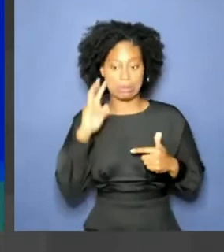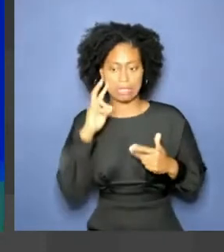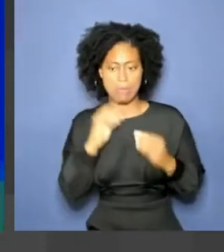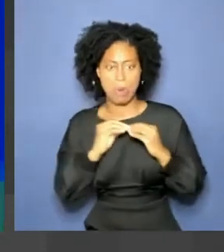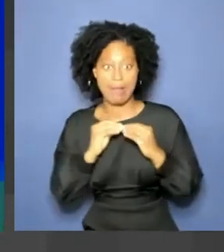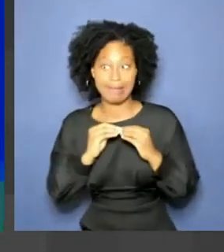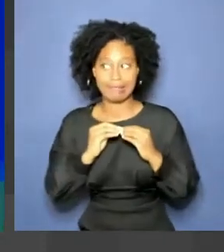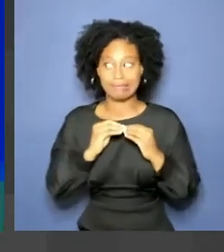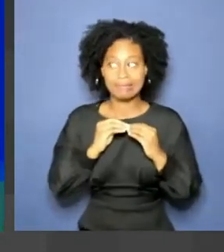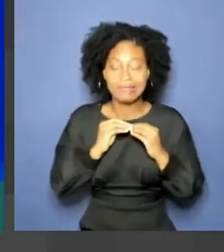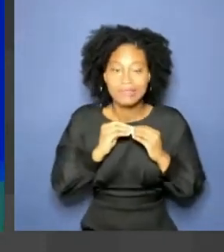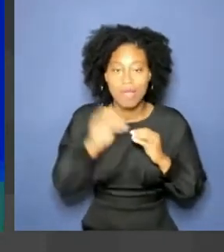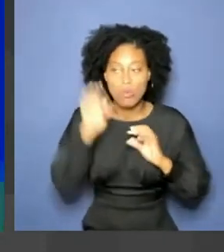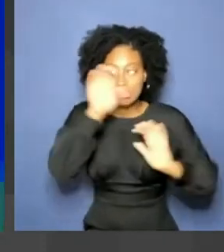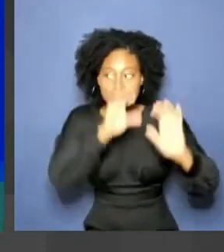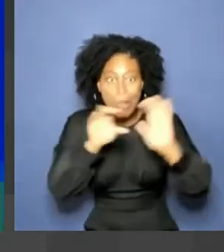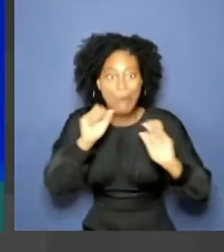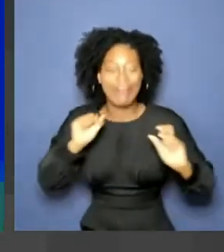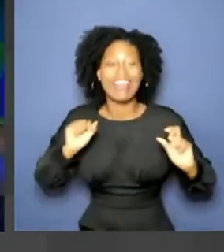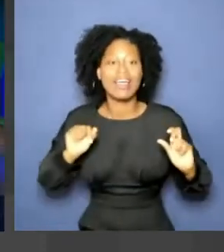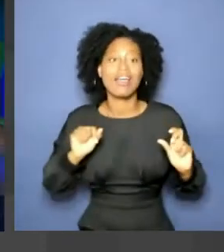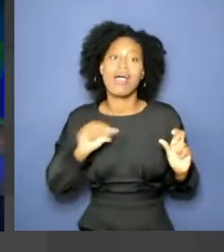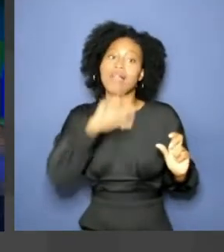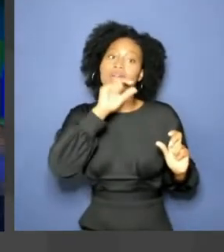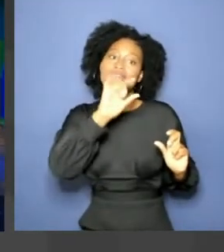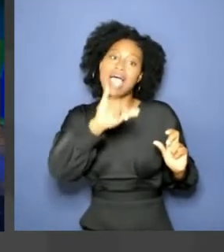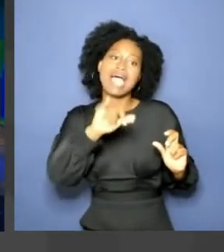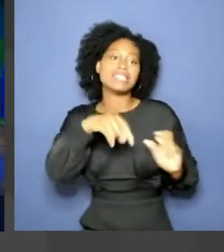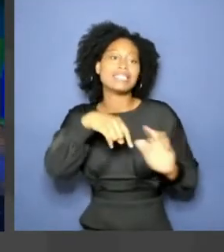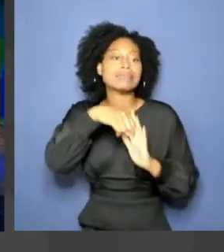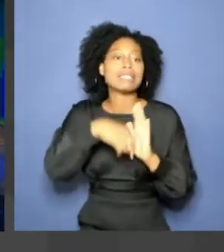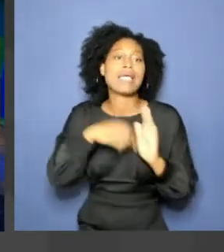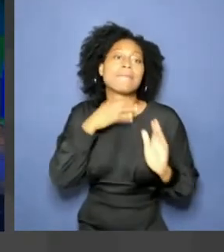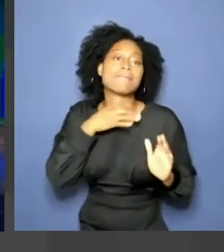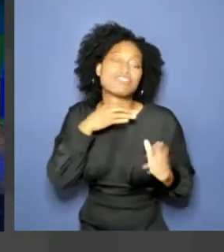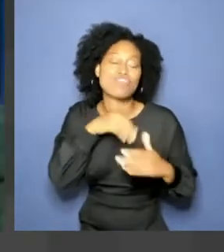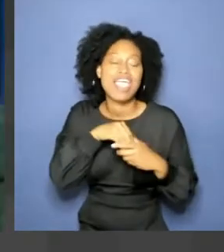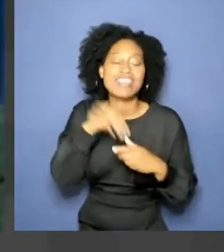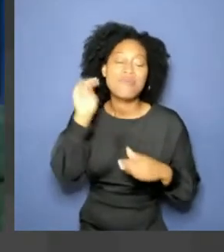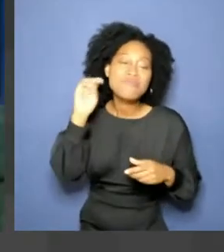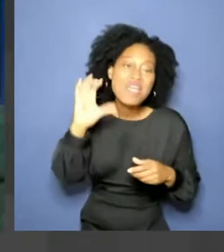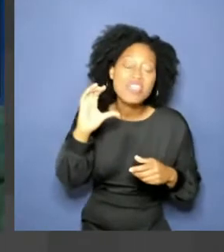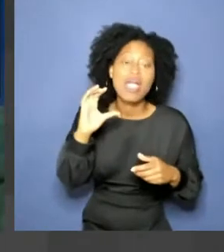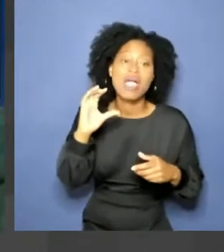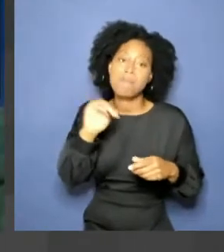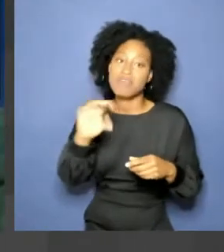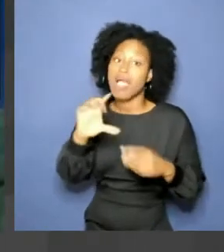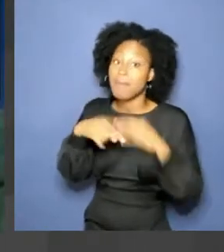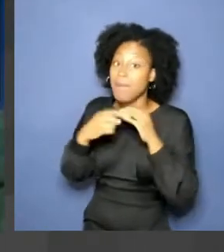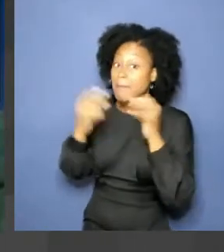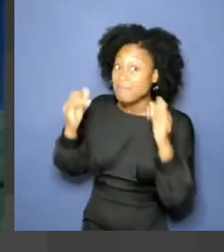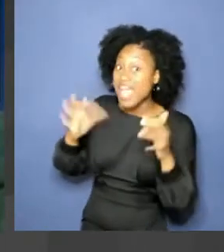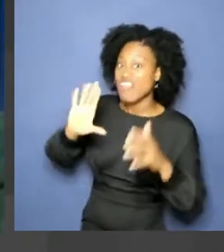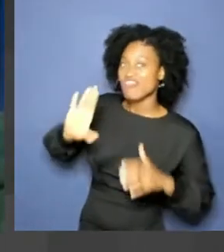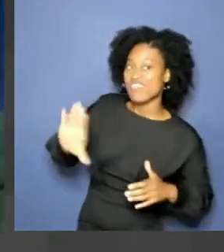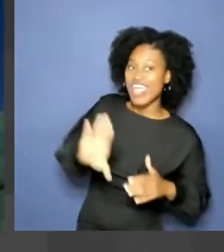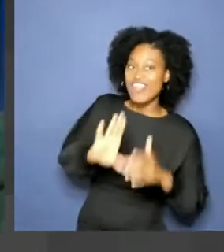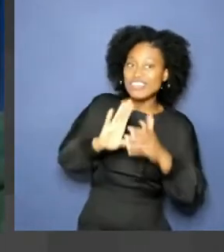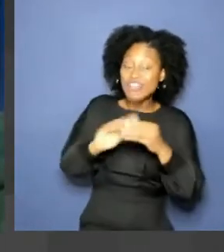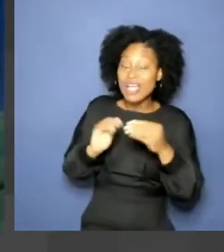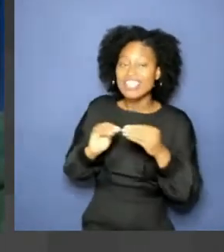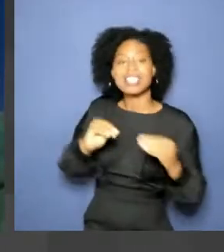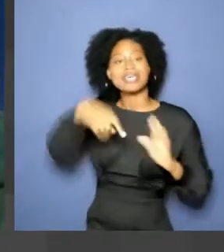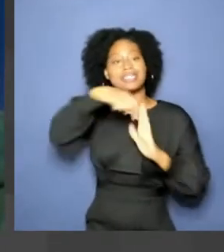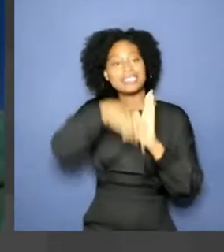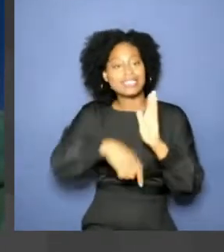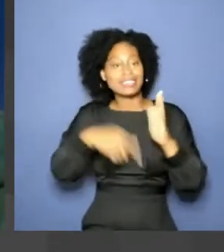I love that it really deepens the mystery of Minecraft. Like Minecraft is all about player stories, and Deep Dark definitely